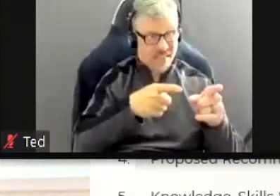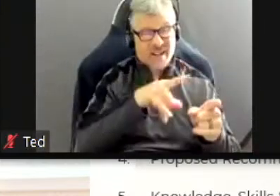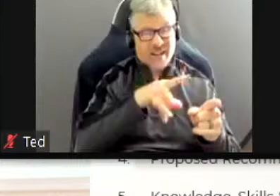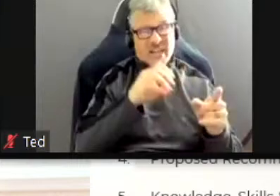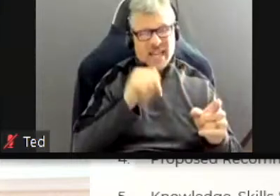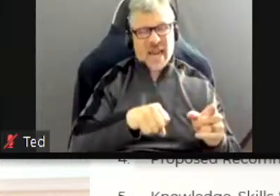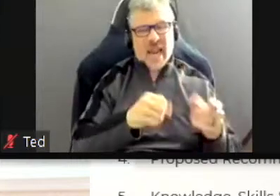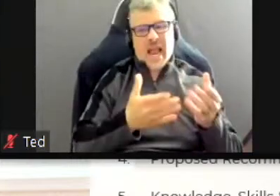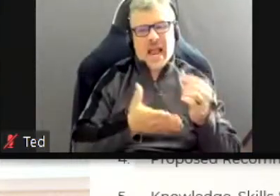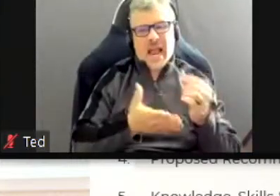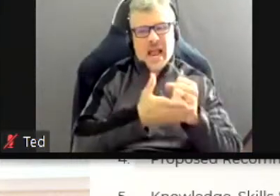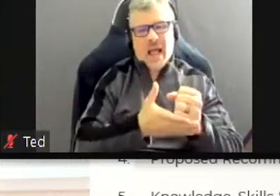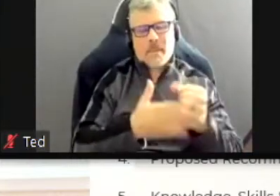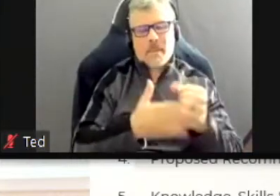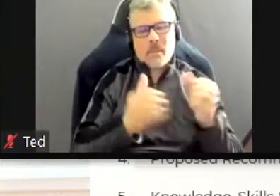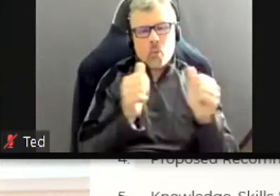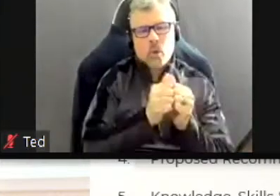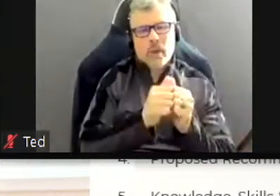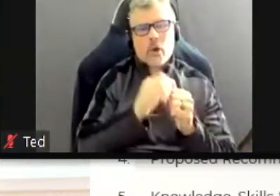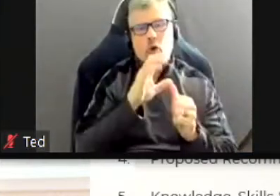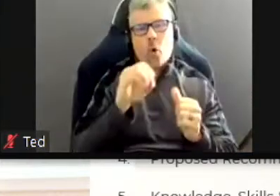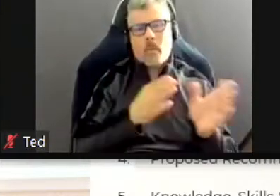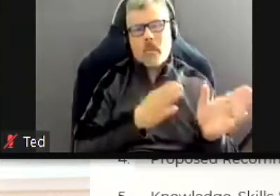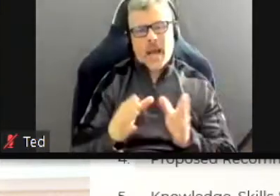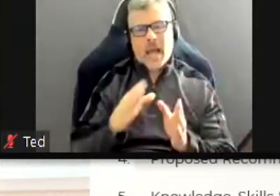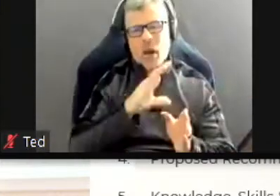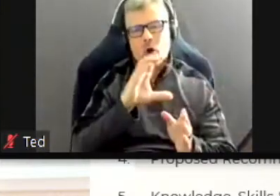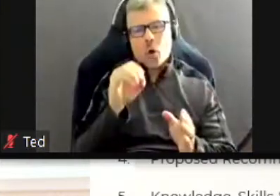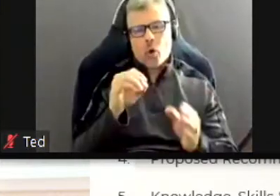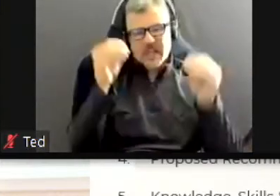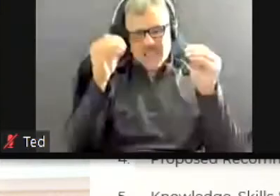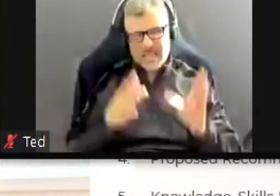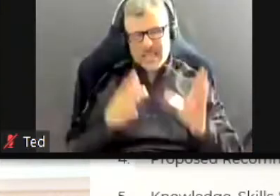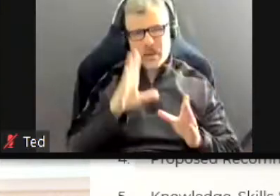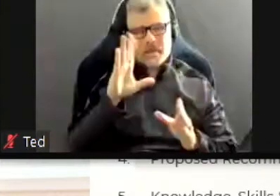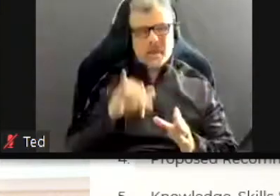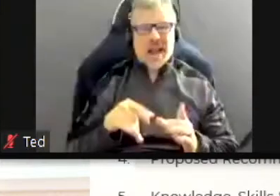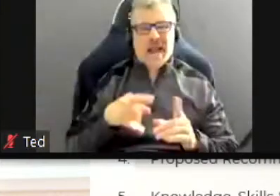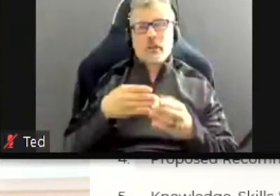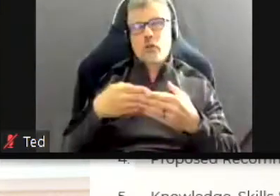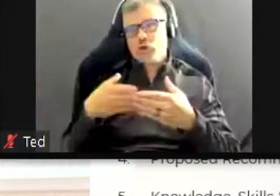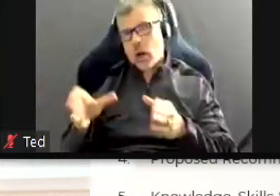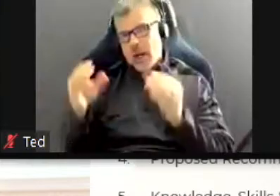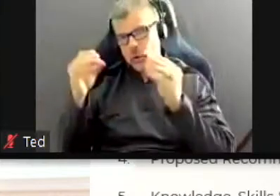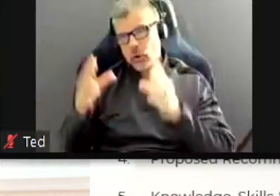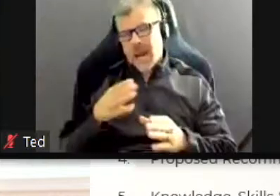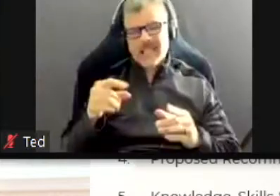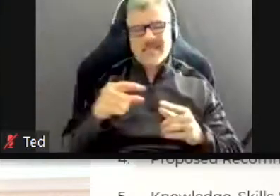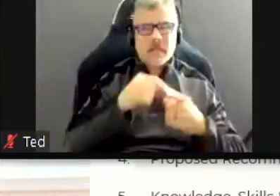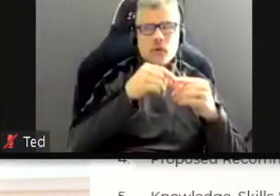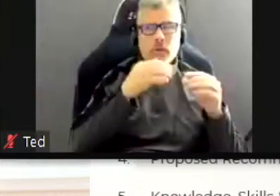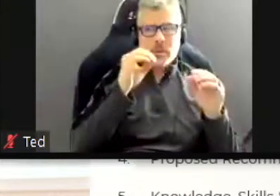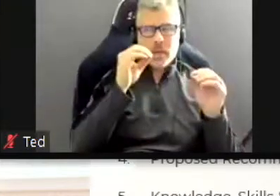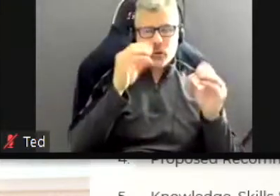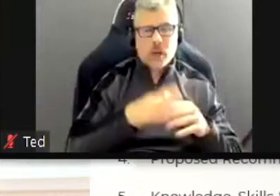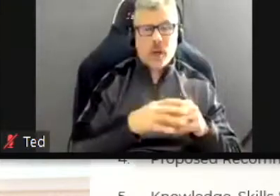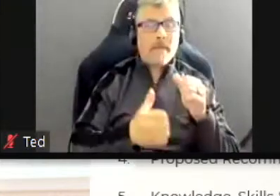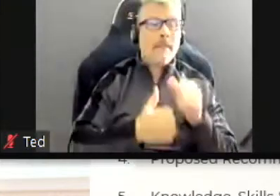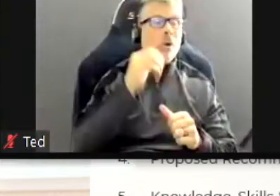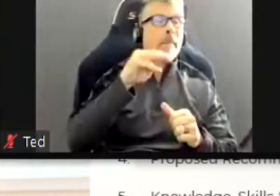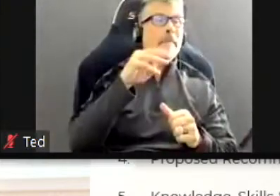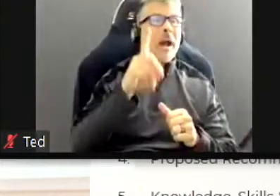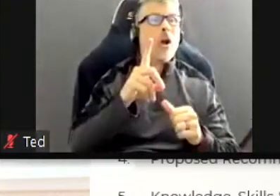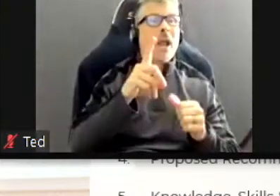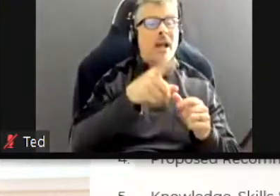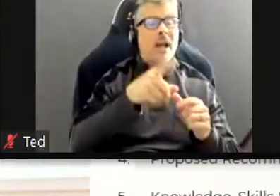co-planning and co-teaching by special education and general educators. Most Maryland students with disabilities are served in the general